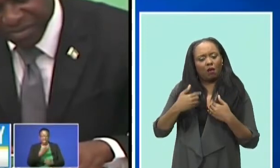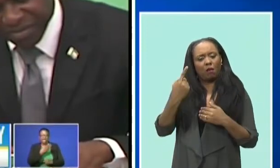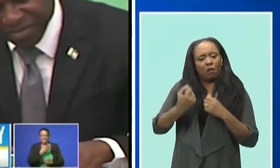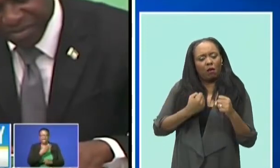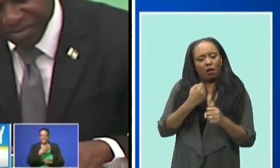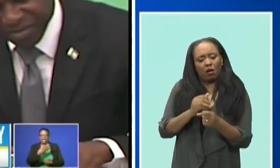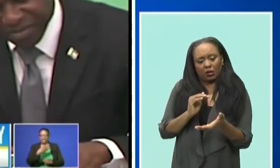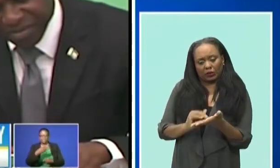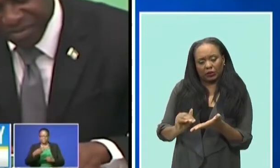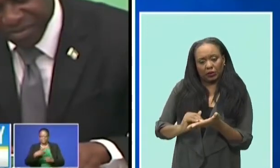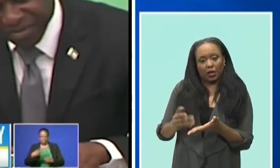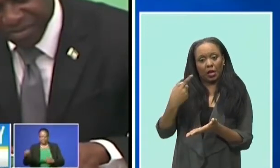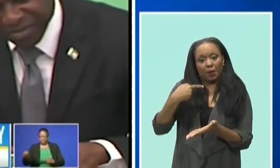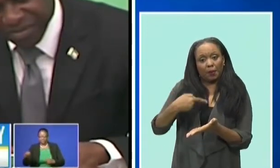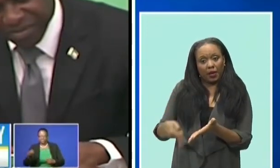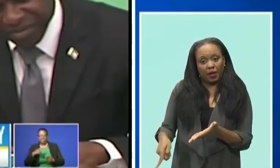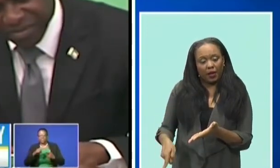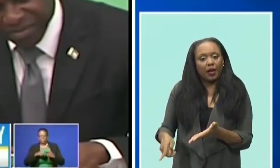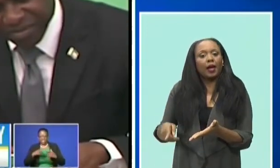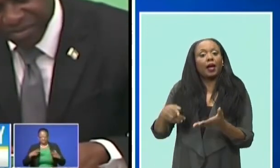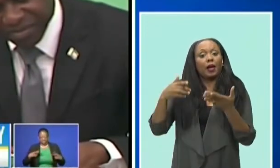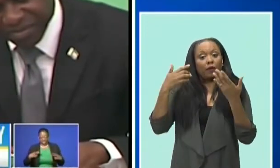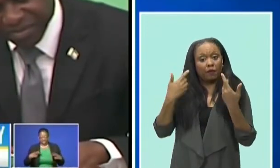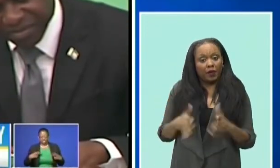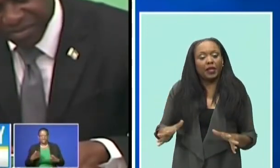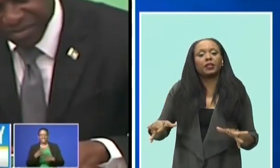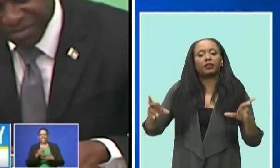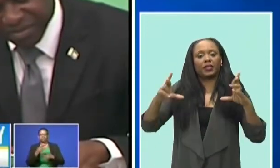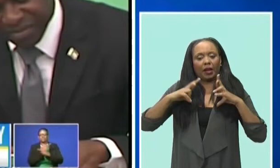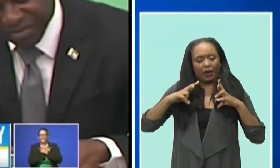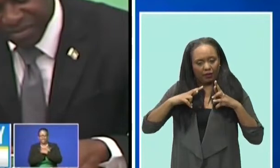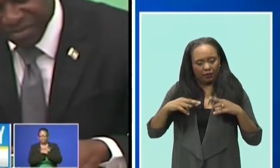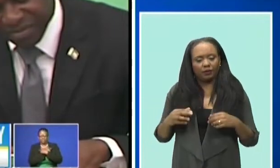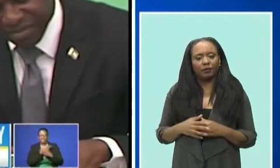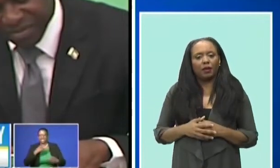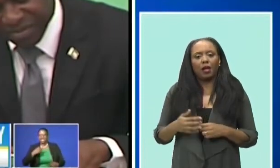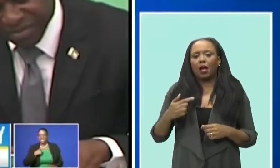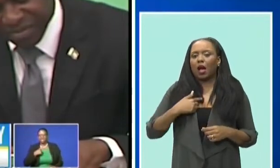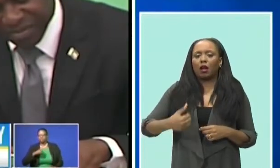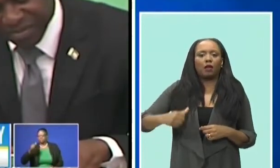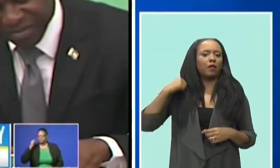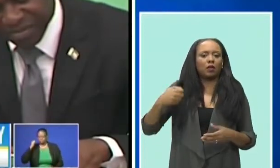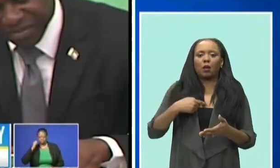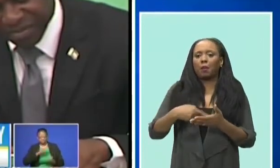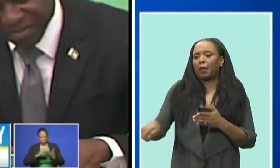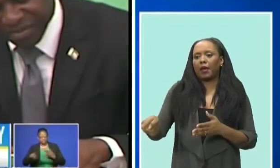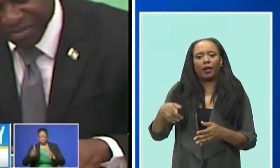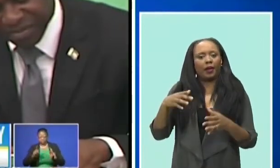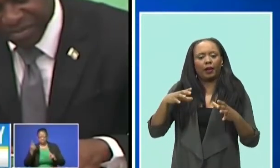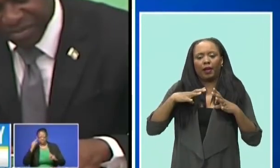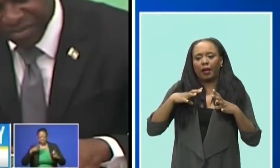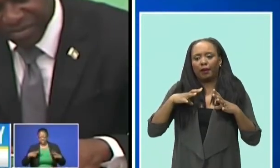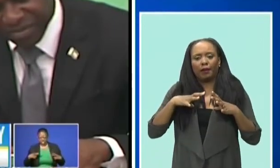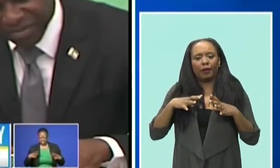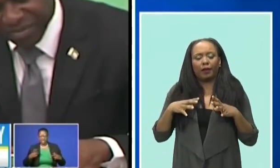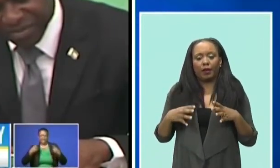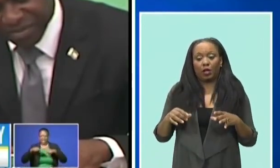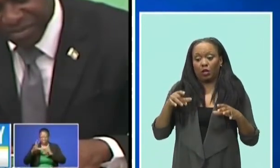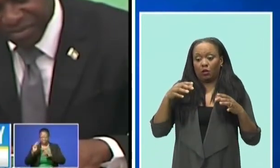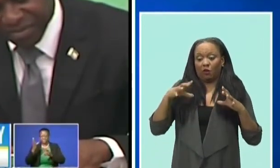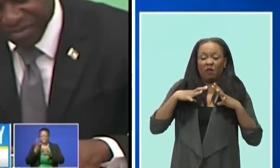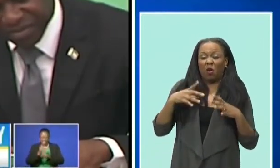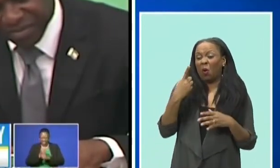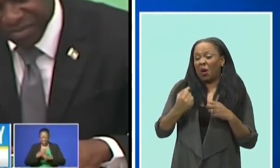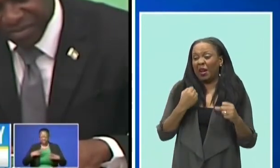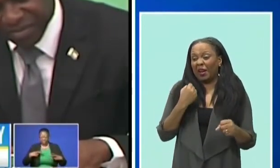vacation leave pay and then go into retirement. I refuse to pay individuals for vacation, allow them to take their vacation